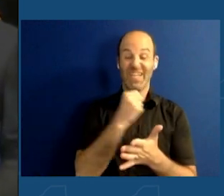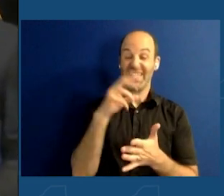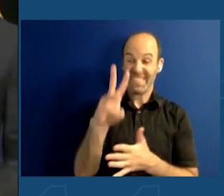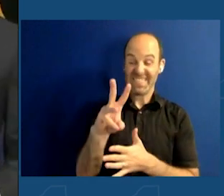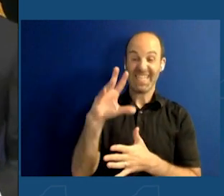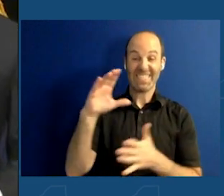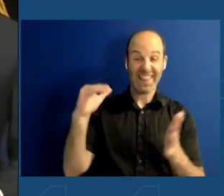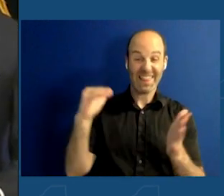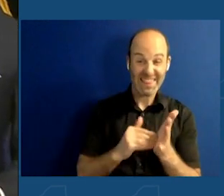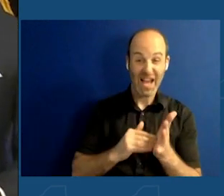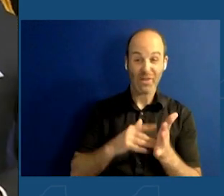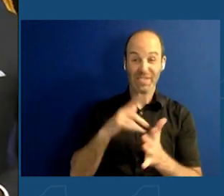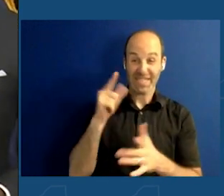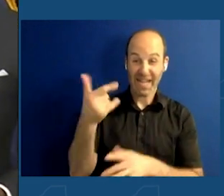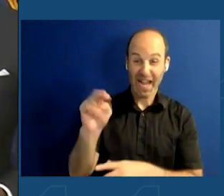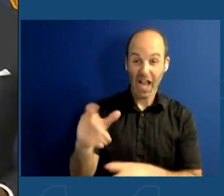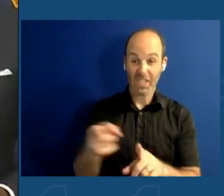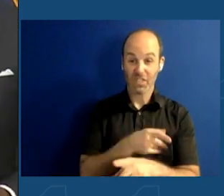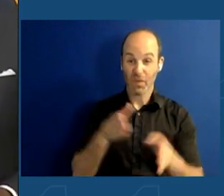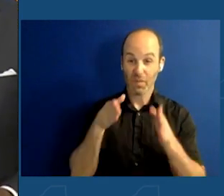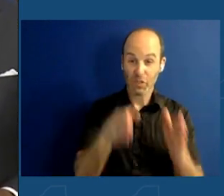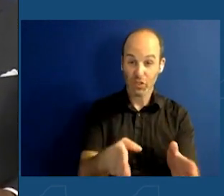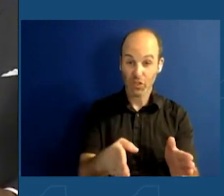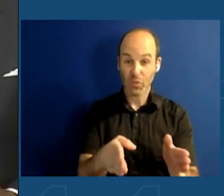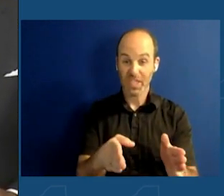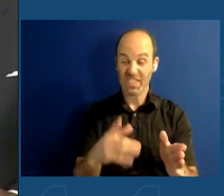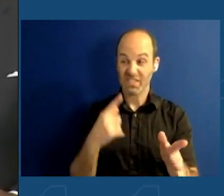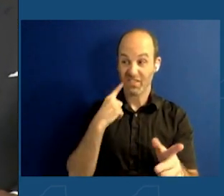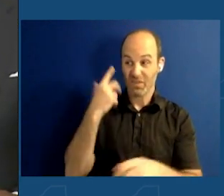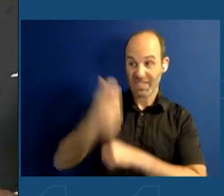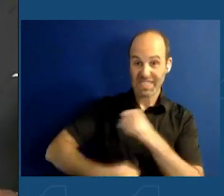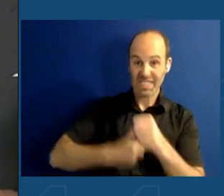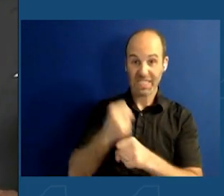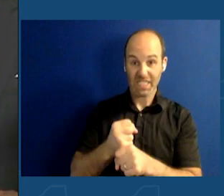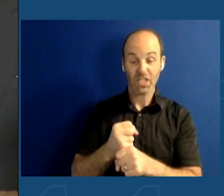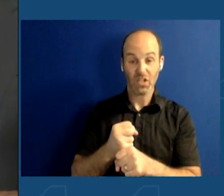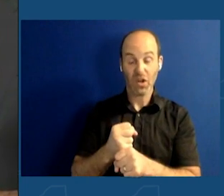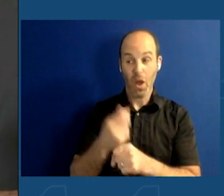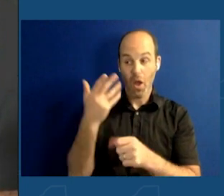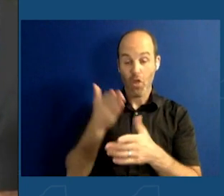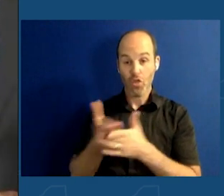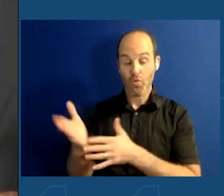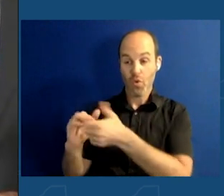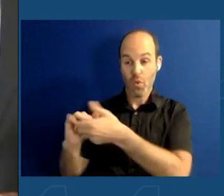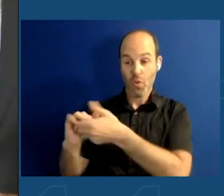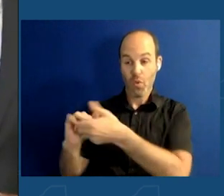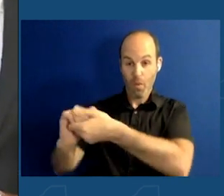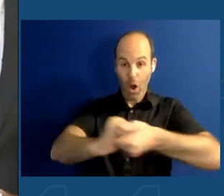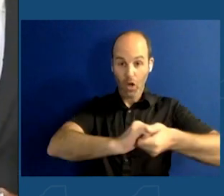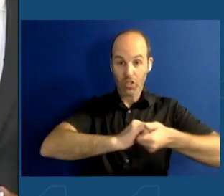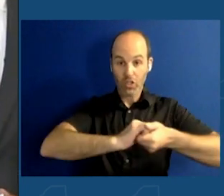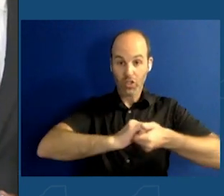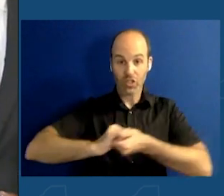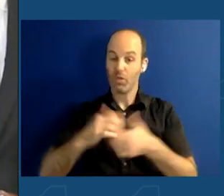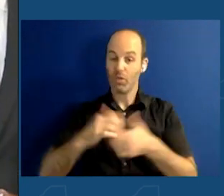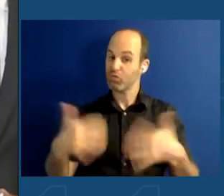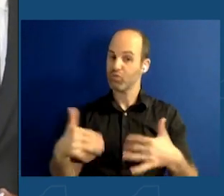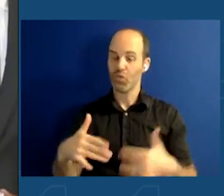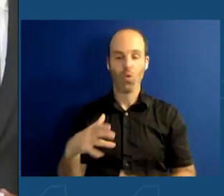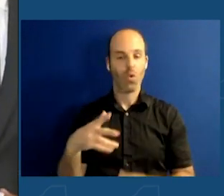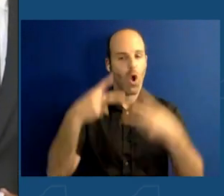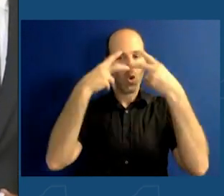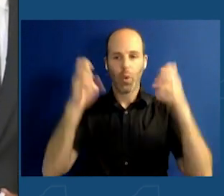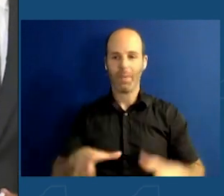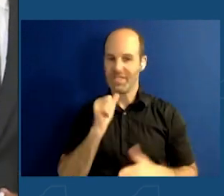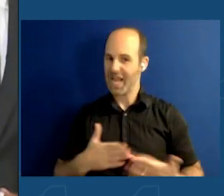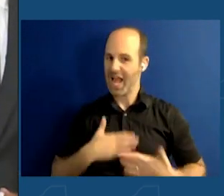over the last year through a coordinated effort is something to, that the criminals are not happy about. And so we know they're going to